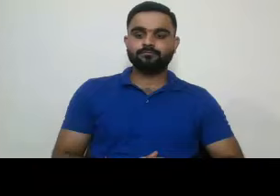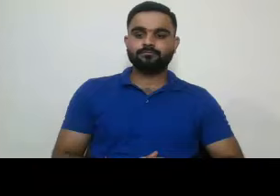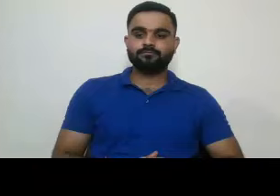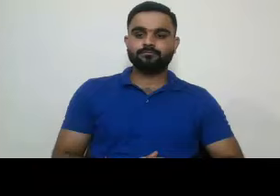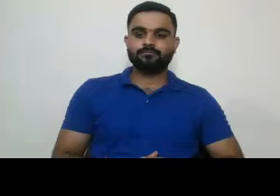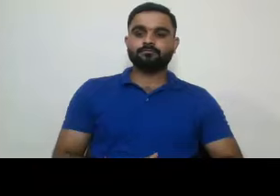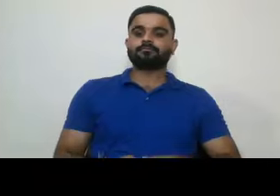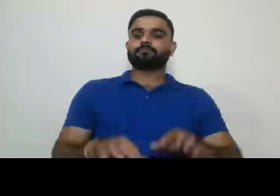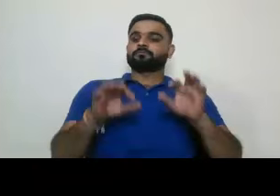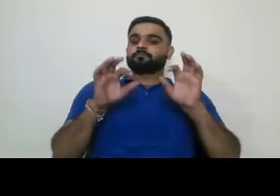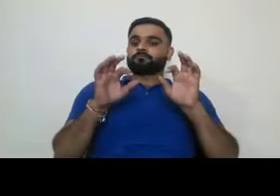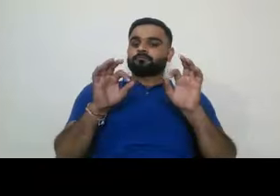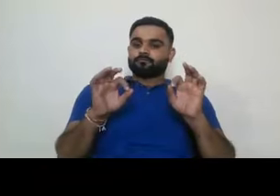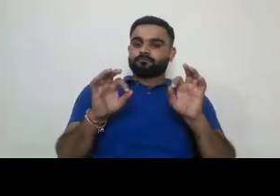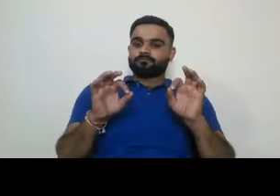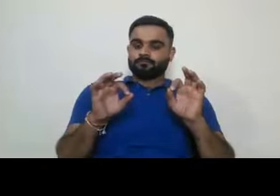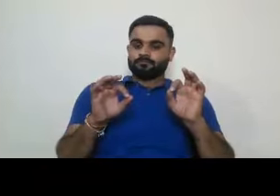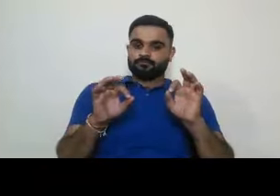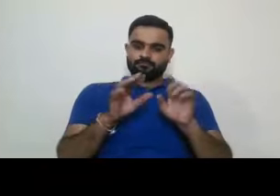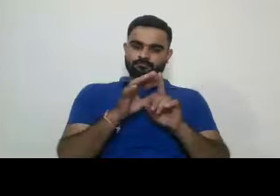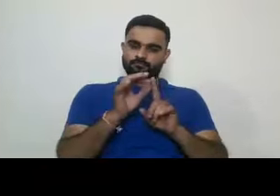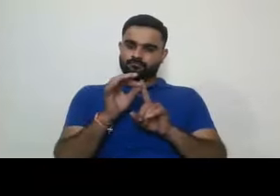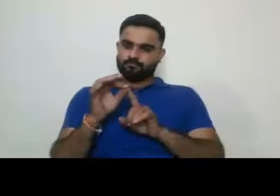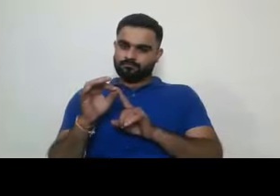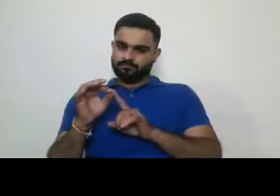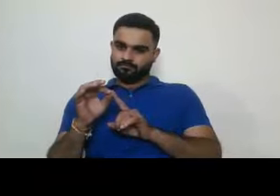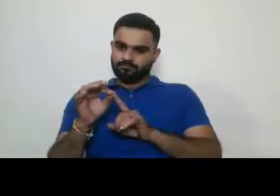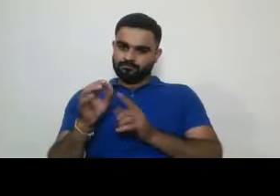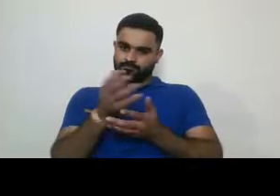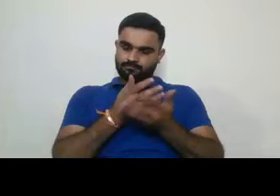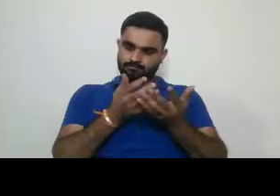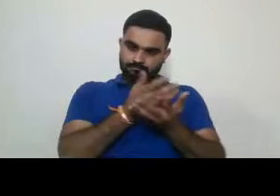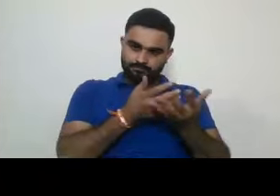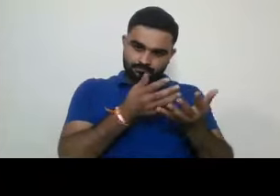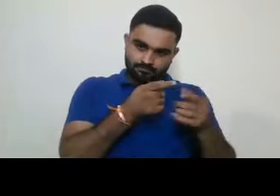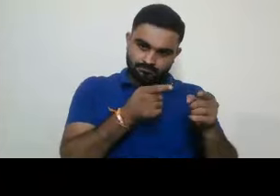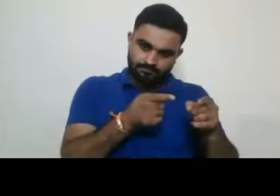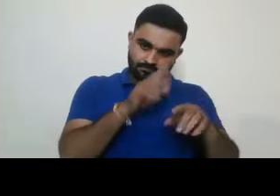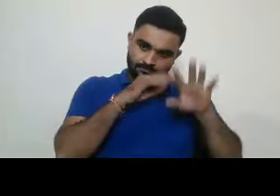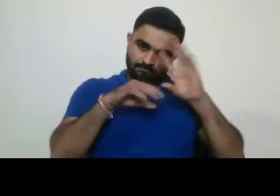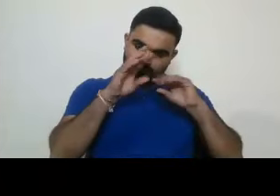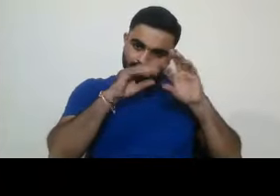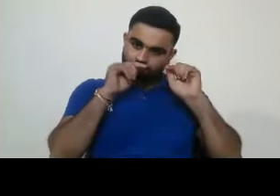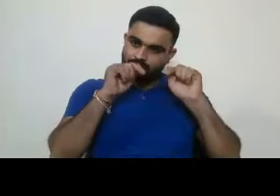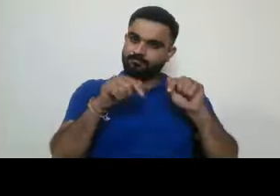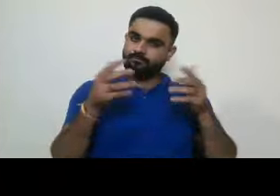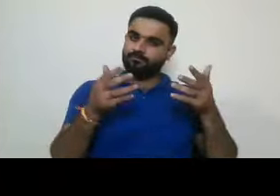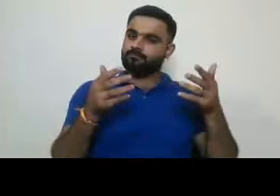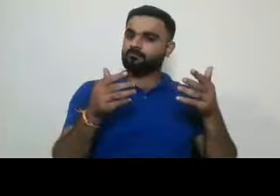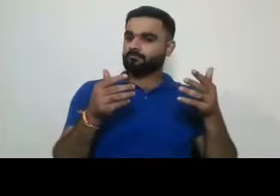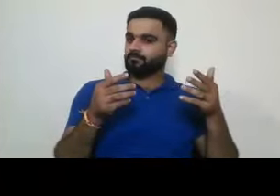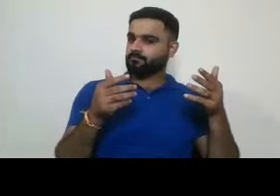So let's look at the overview of what we're going to discuss or learn today.